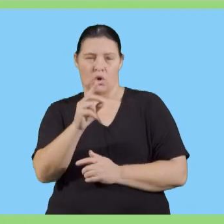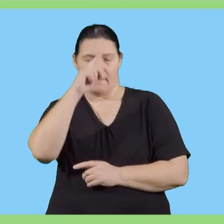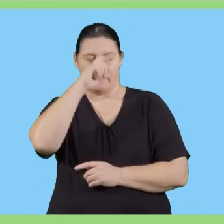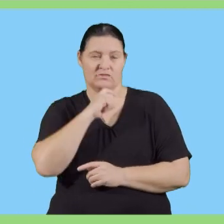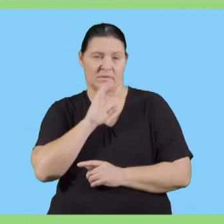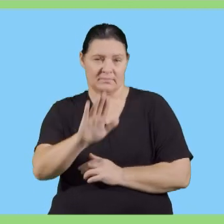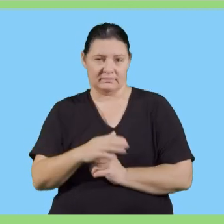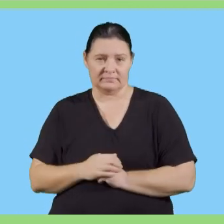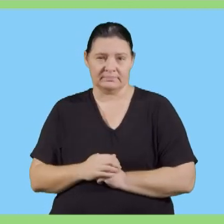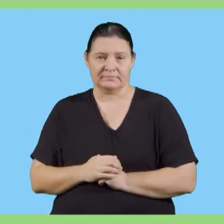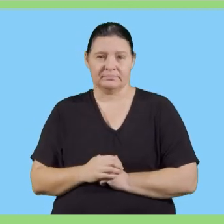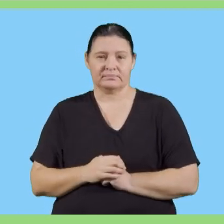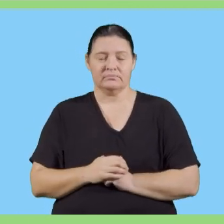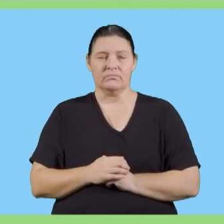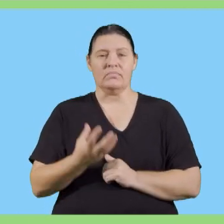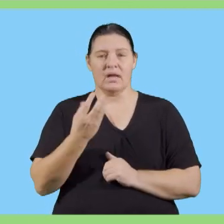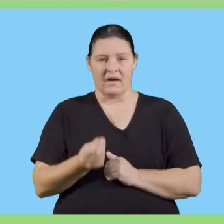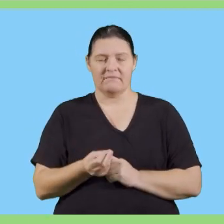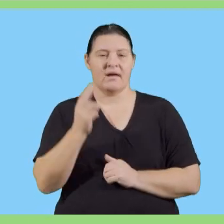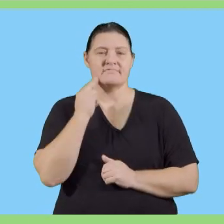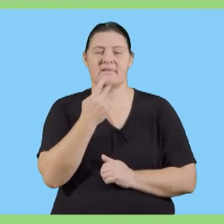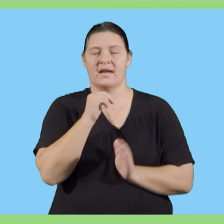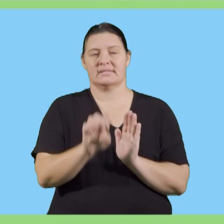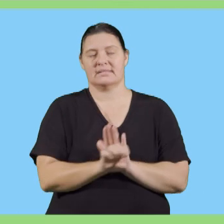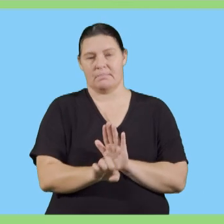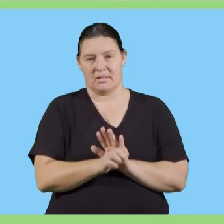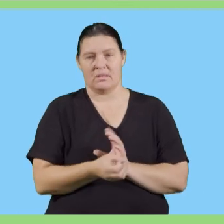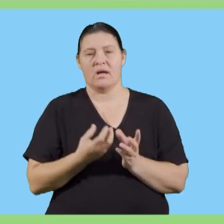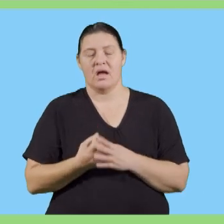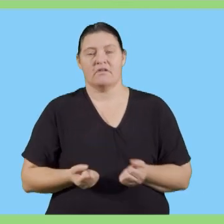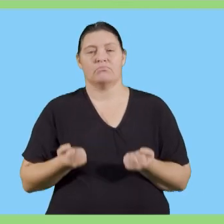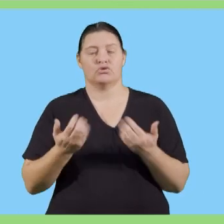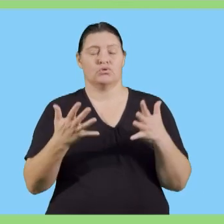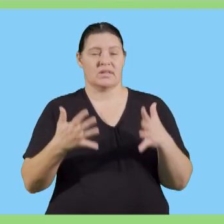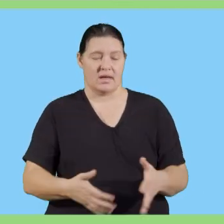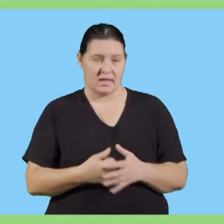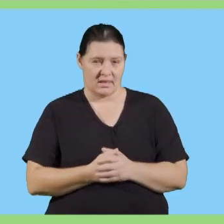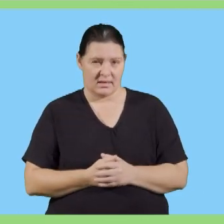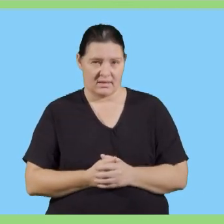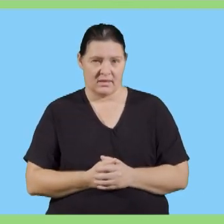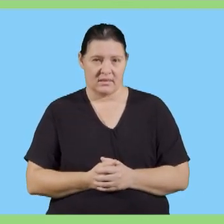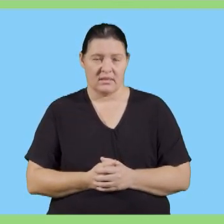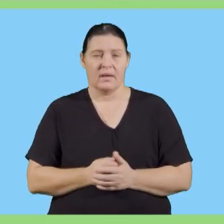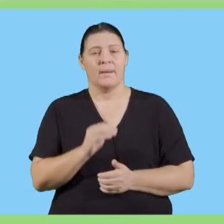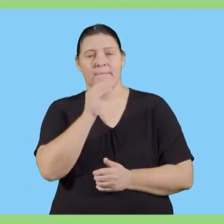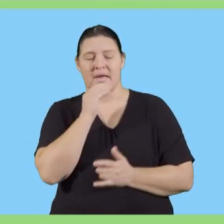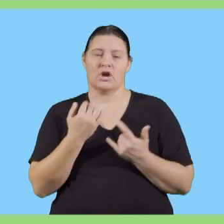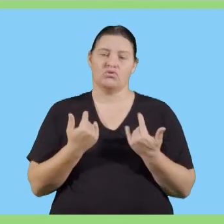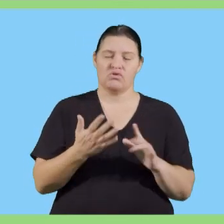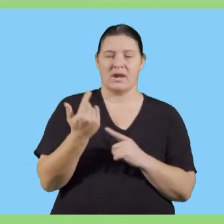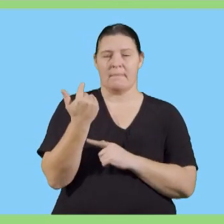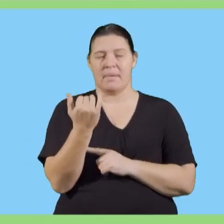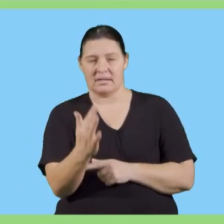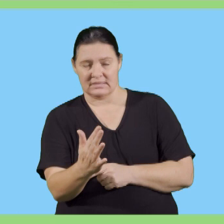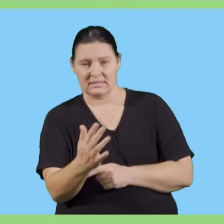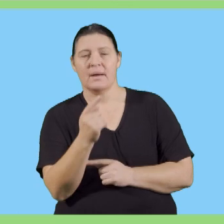If you remember, producers are green plants or plants that are able to make their own food. So we have this plant or these green